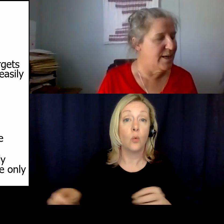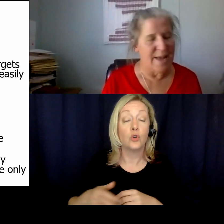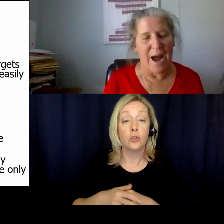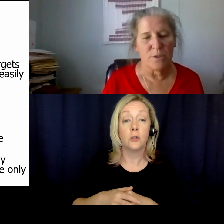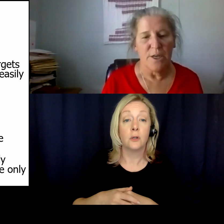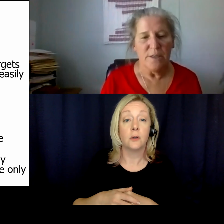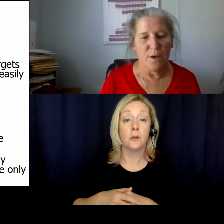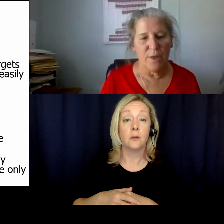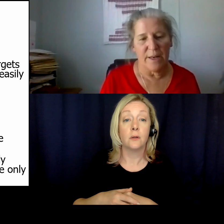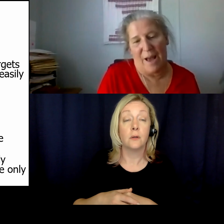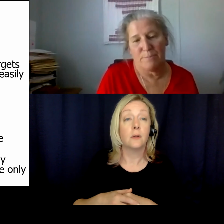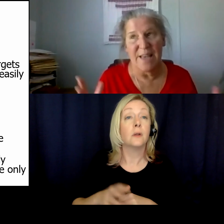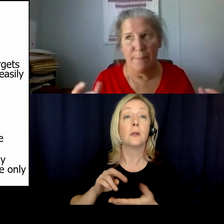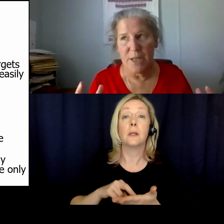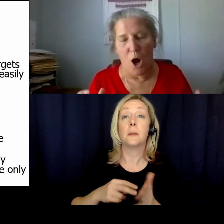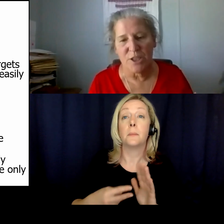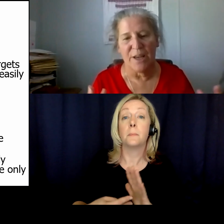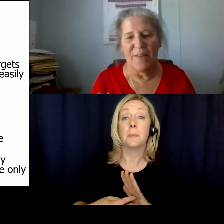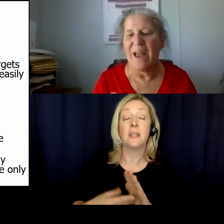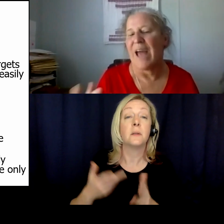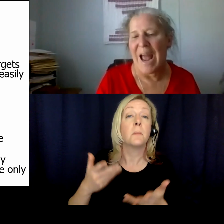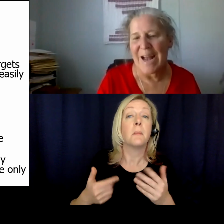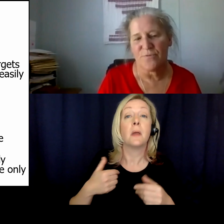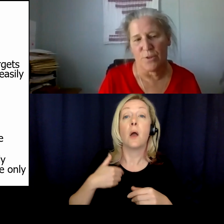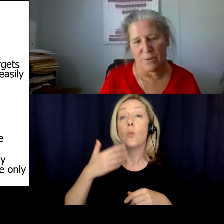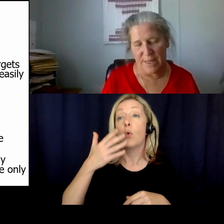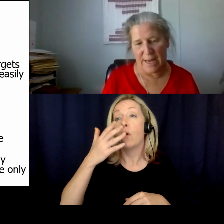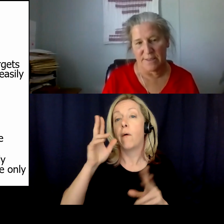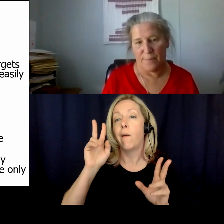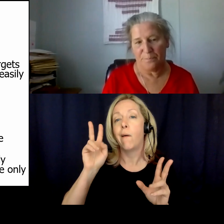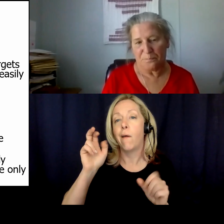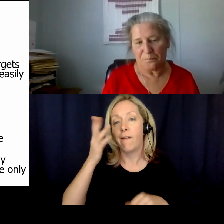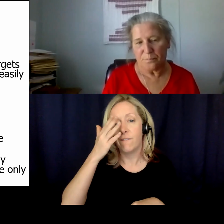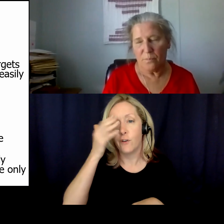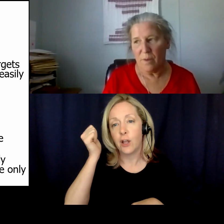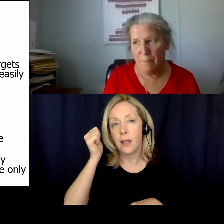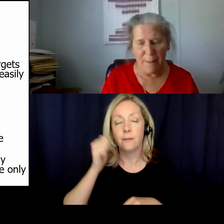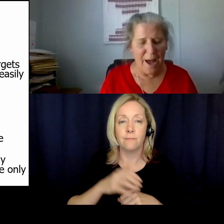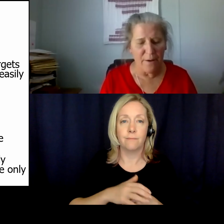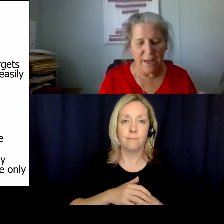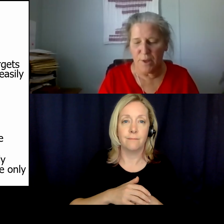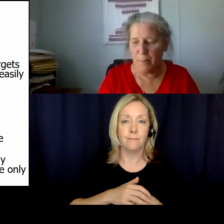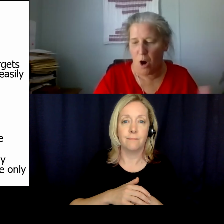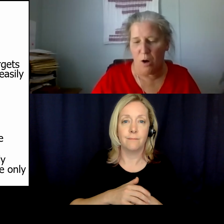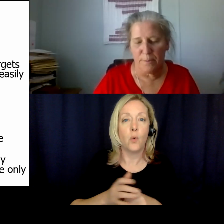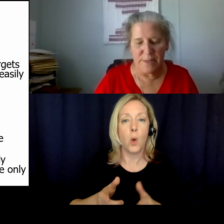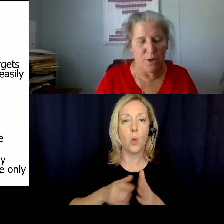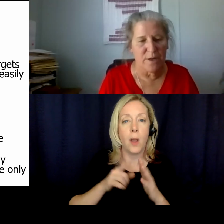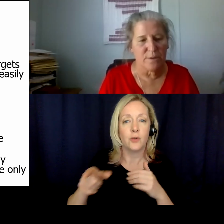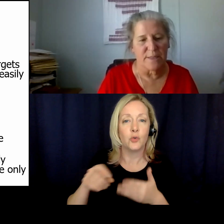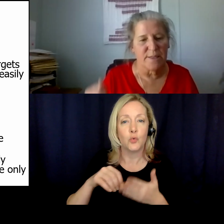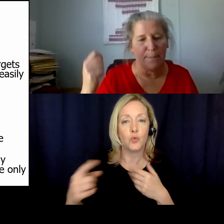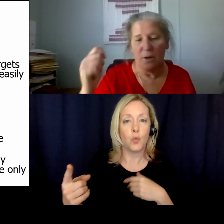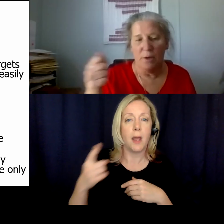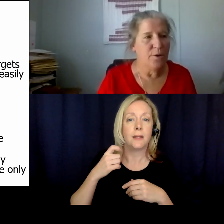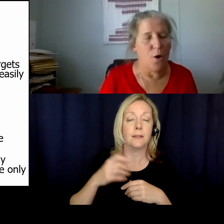leave things out so that I'm sabotaging and they have to ask for those things. Maybe I'll give them all the